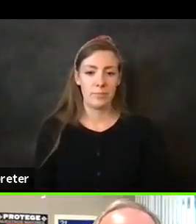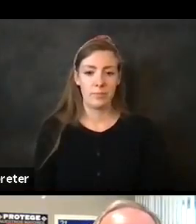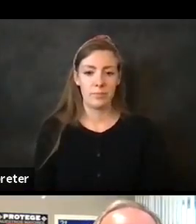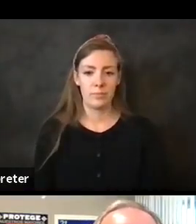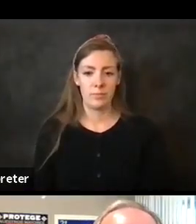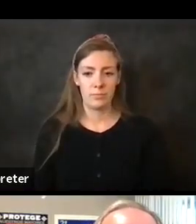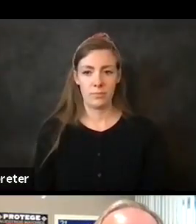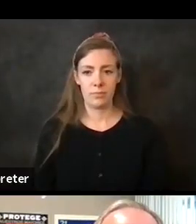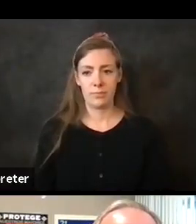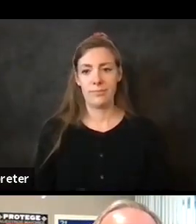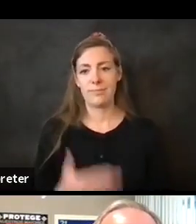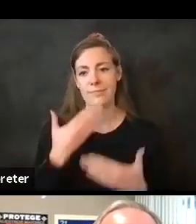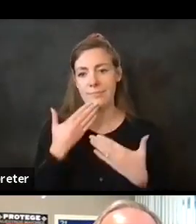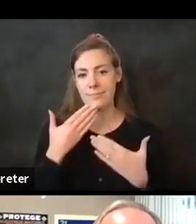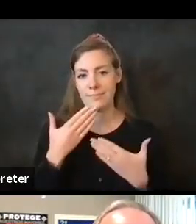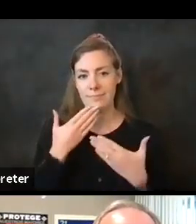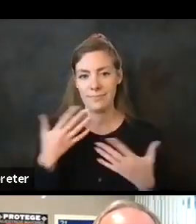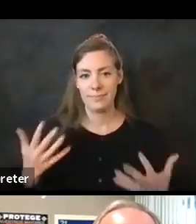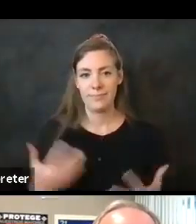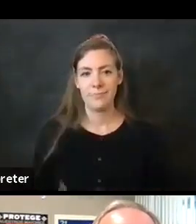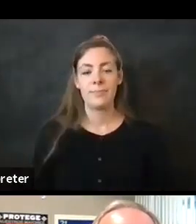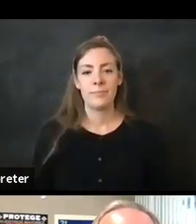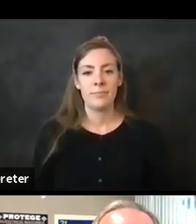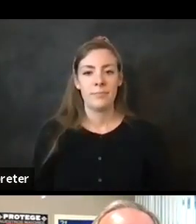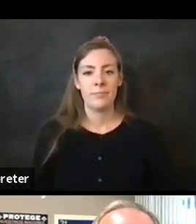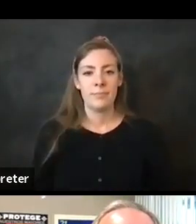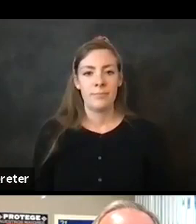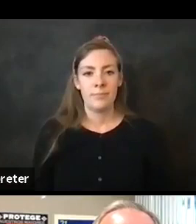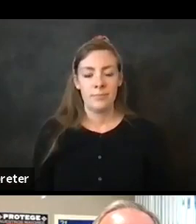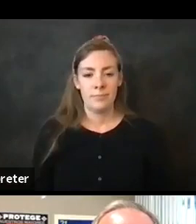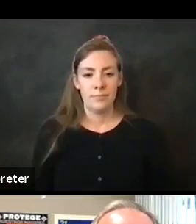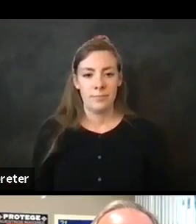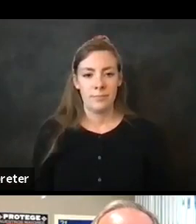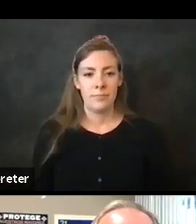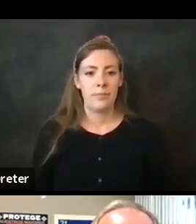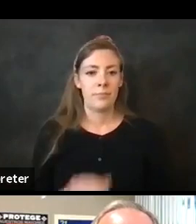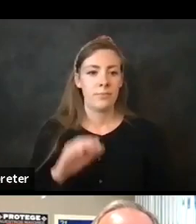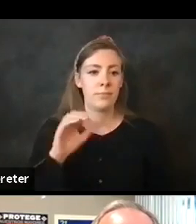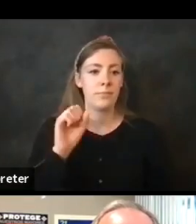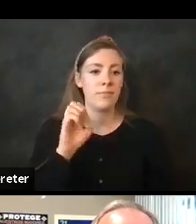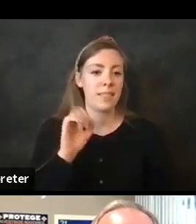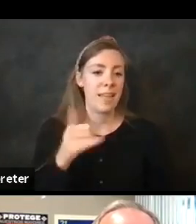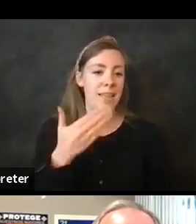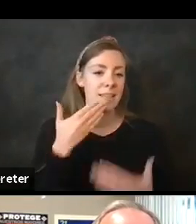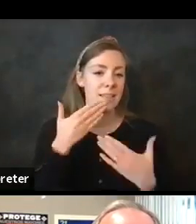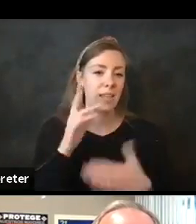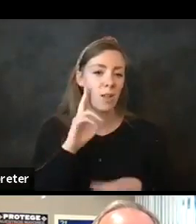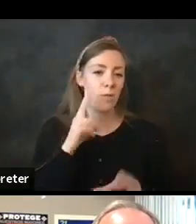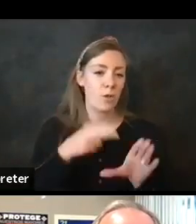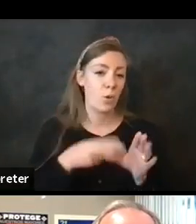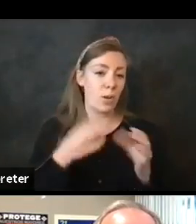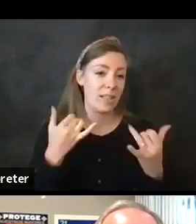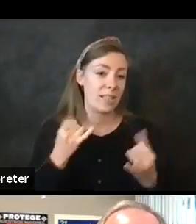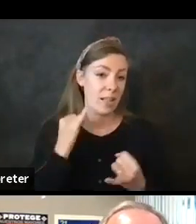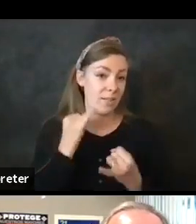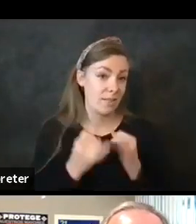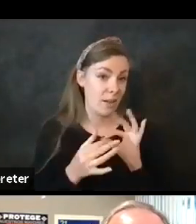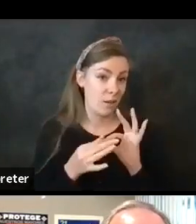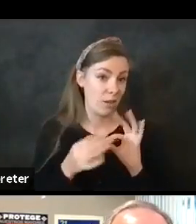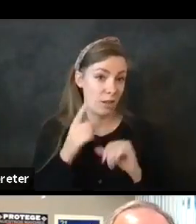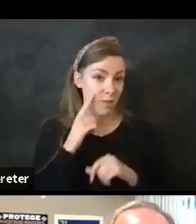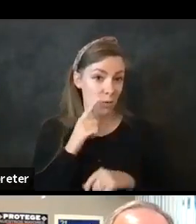Okay, well, thank you very much. We certainly would agree. Casey, thank you for being with us today. Any final thoughts on your